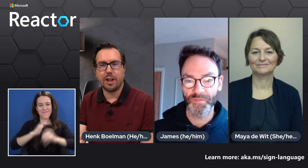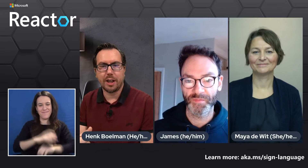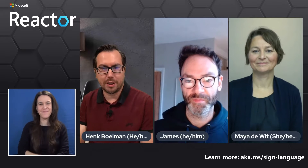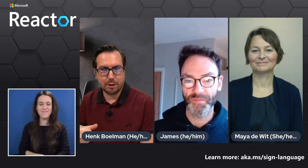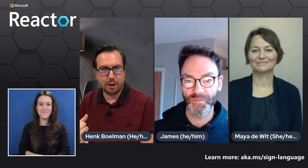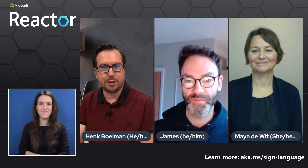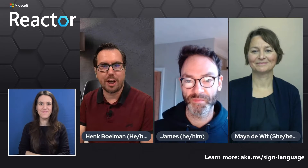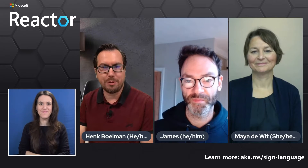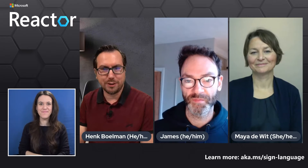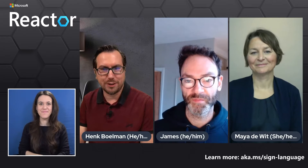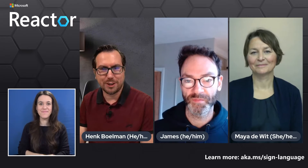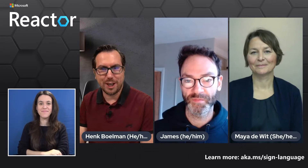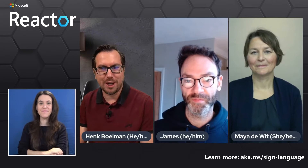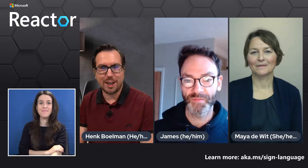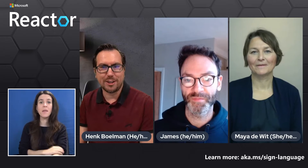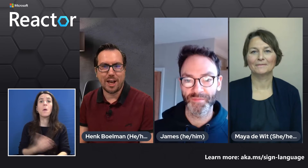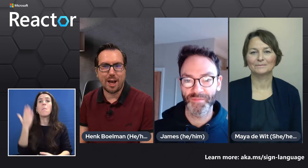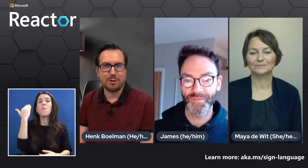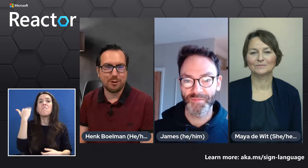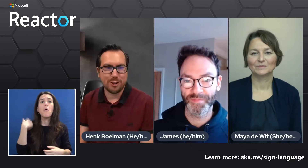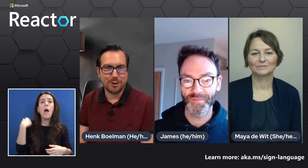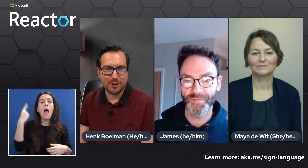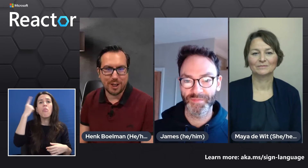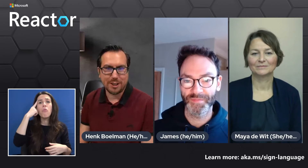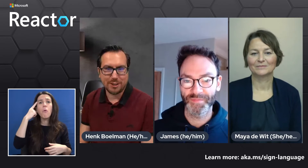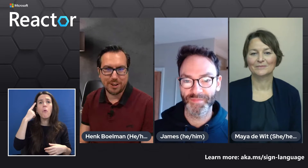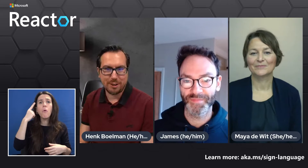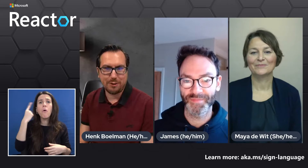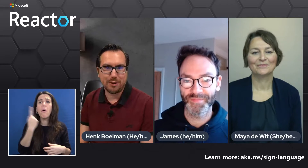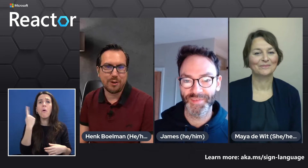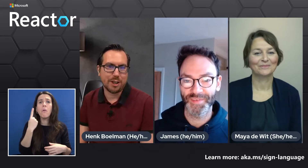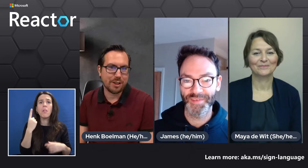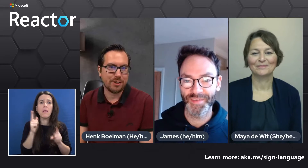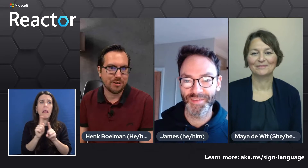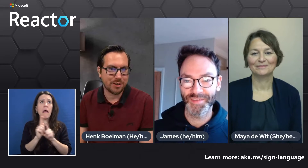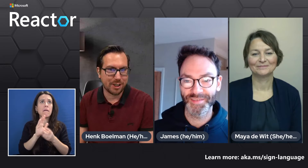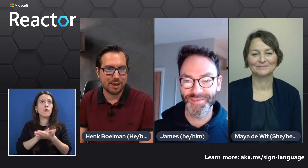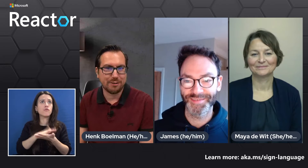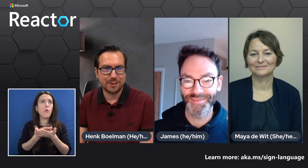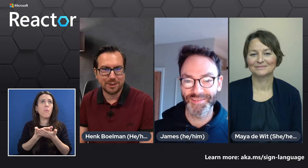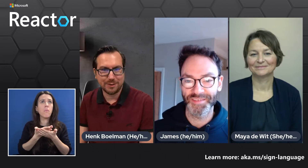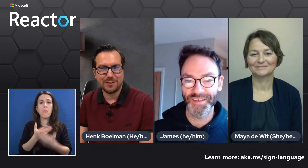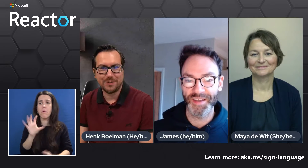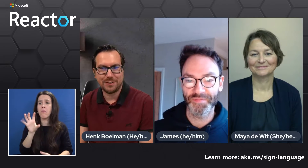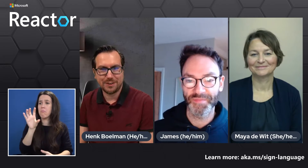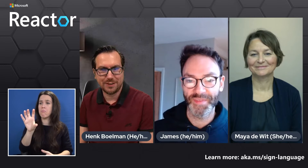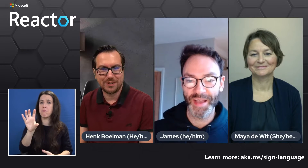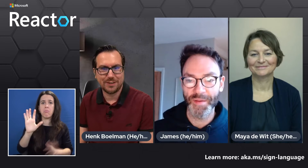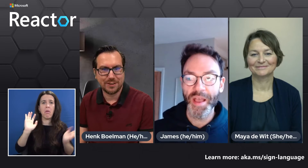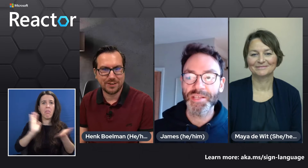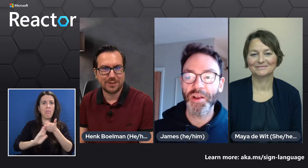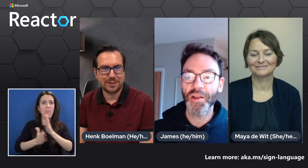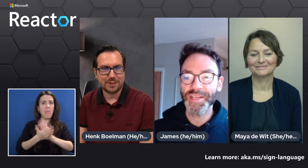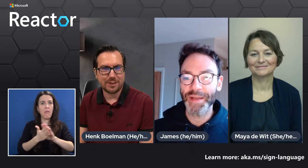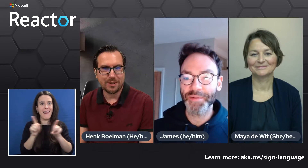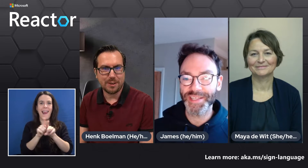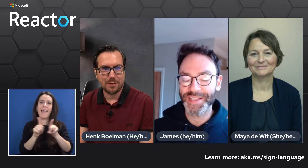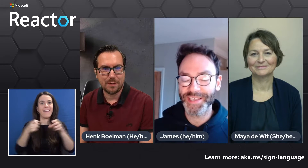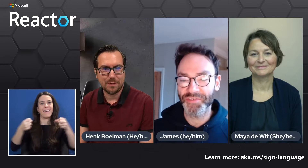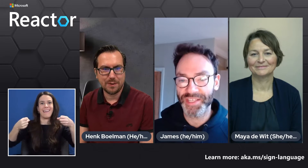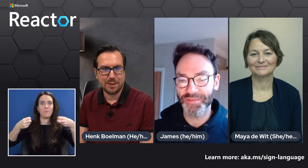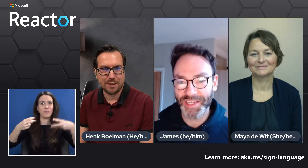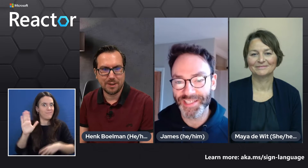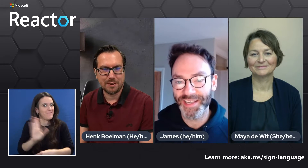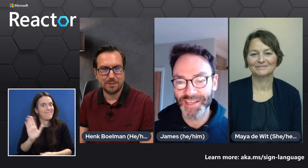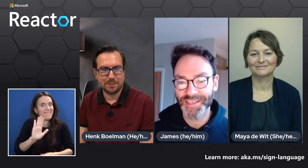it on like closed captions, and that is absolutely not the case if you're doing international sign language. Yeah. So closed captions,